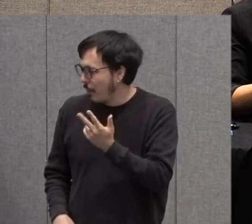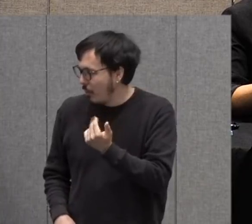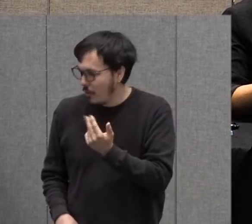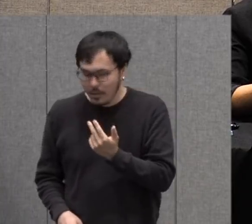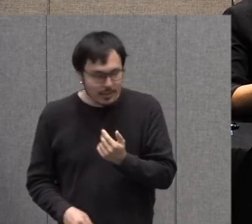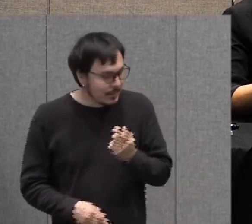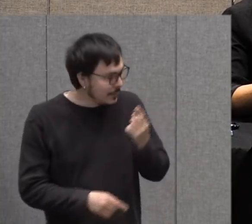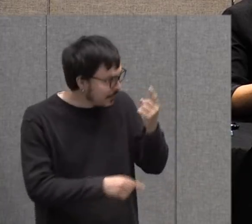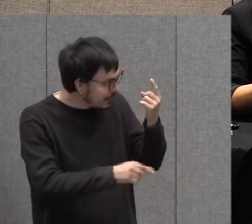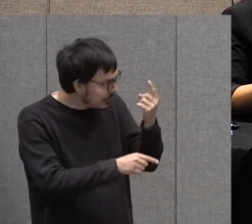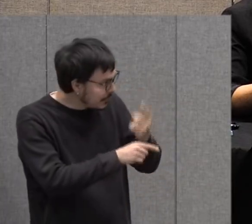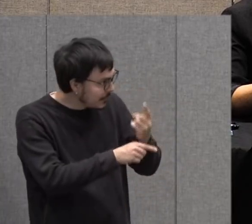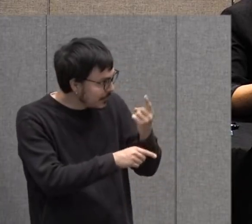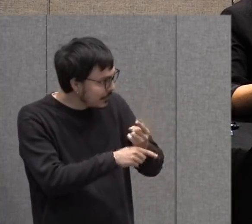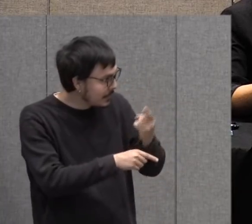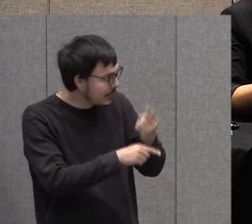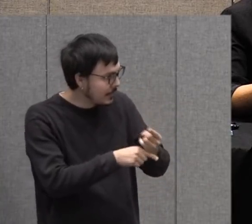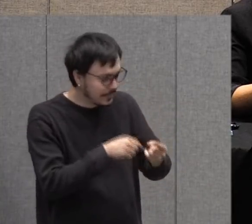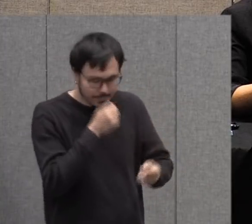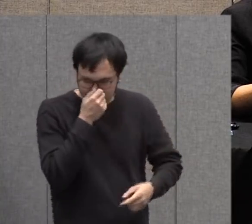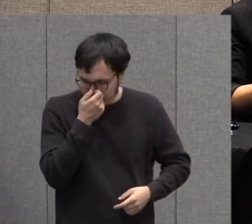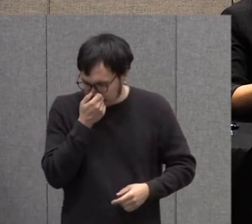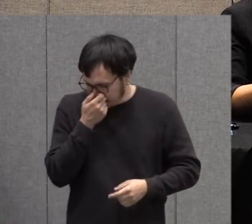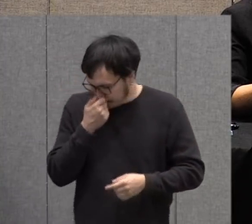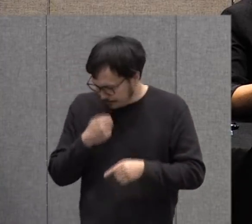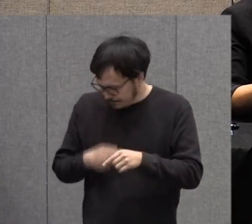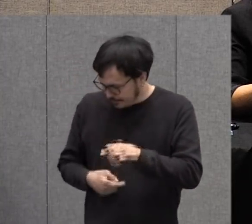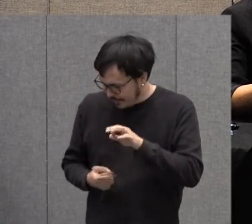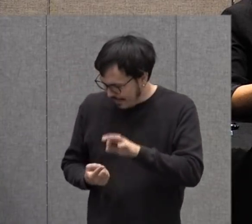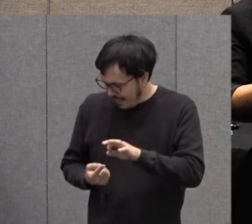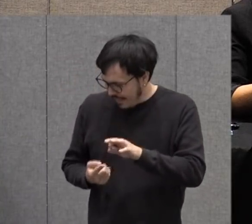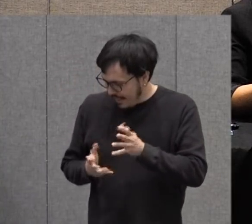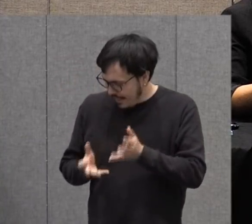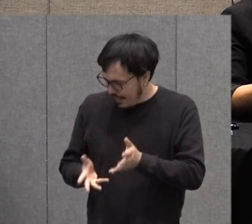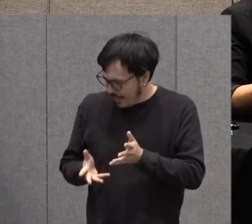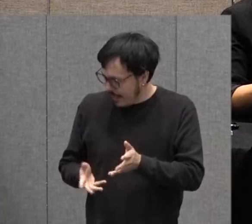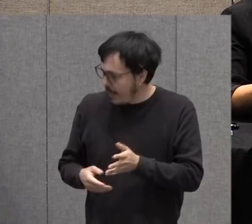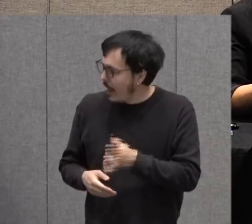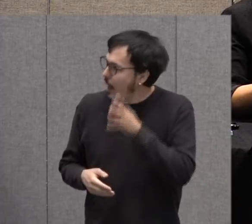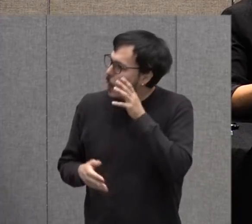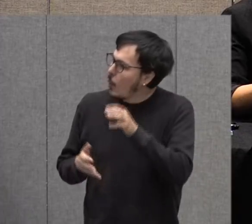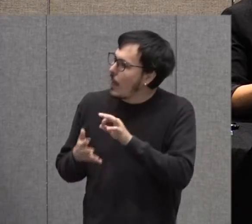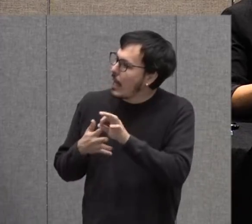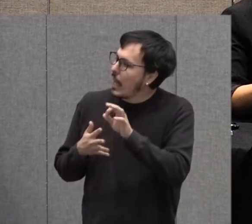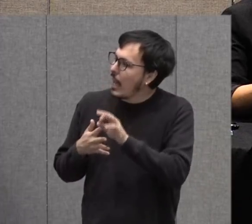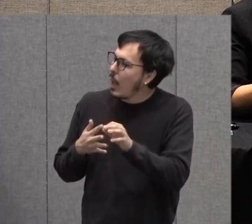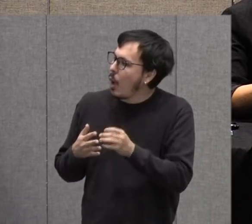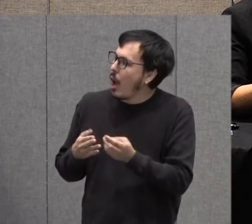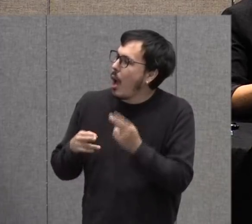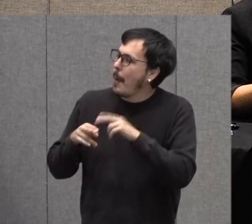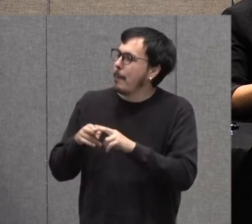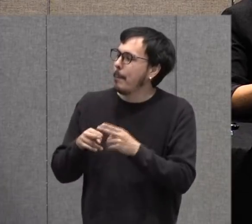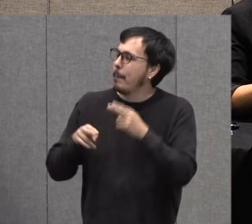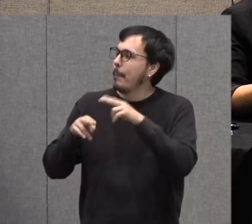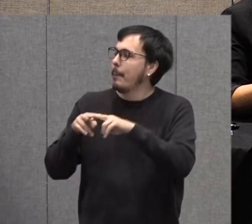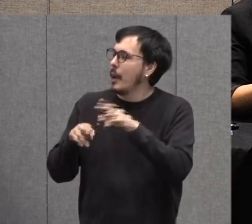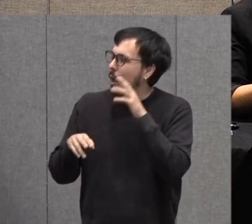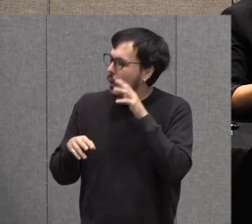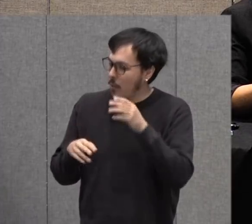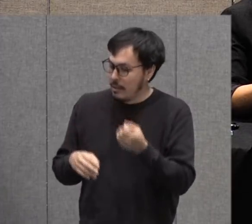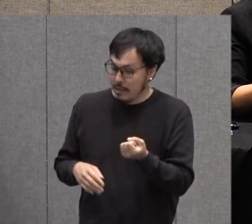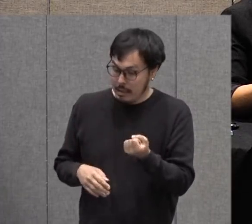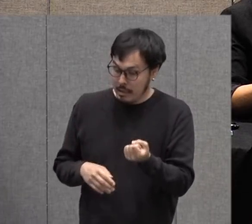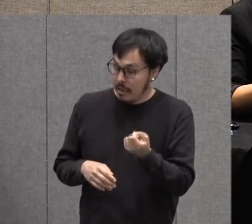exactly. Exactly. I have 9 outside. I'm going to count up. Okay. I'm going to put 9 in